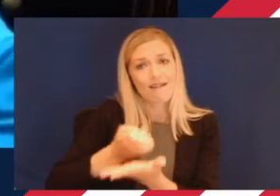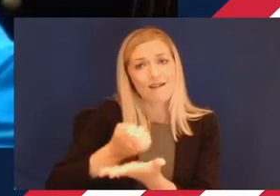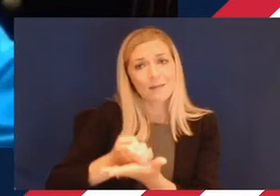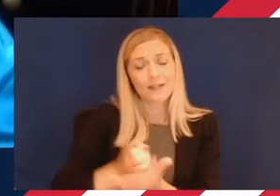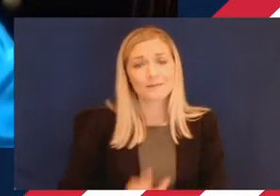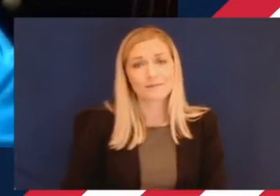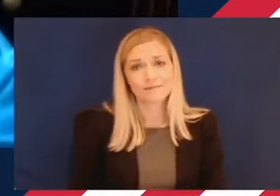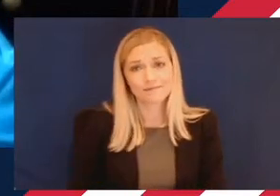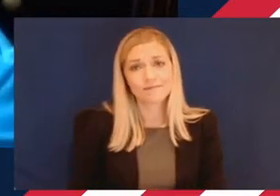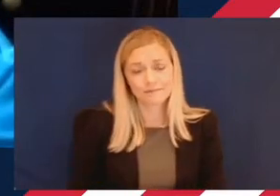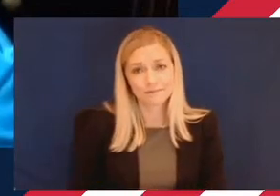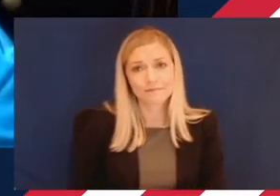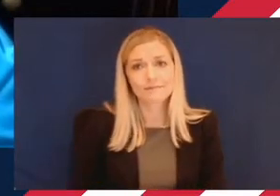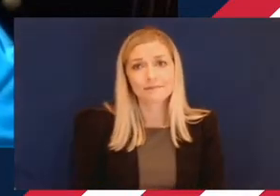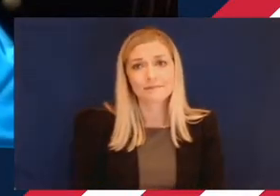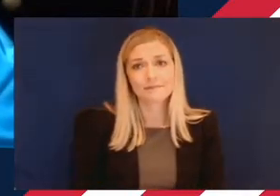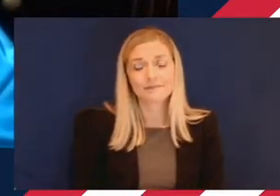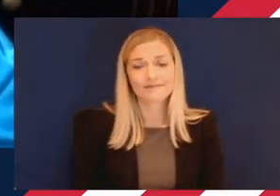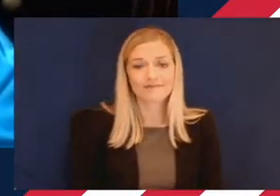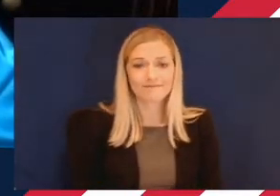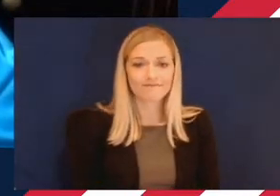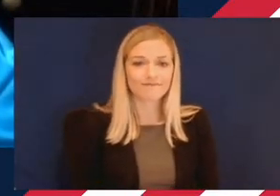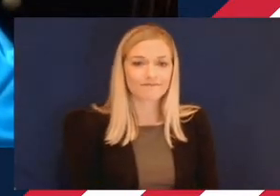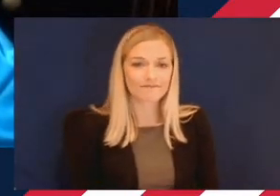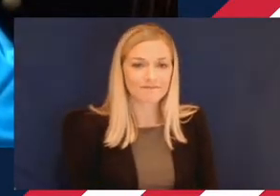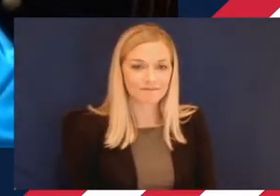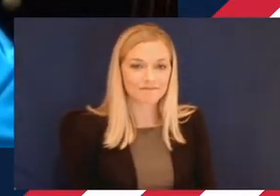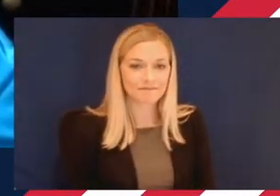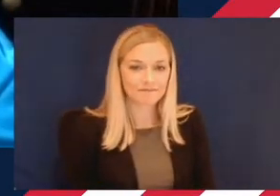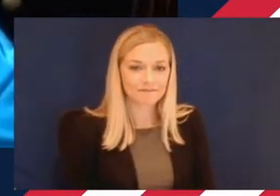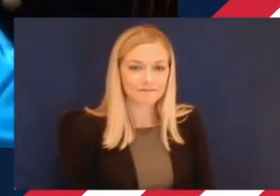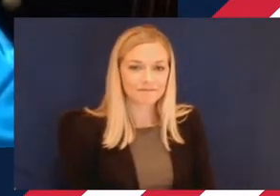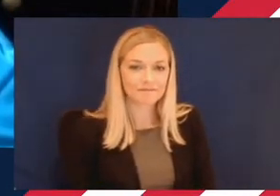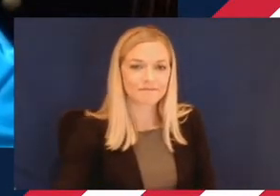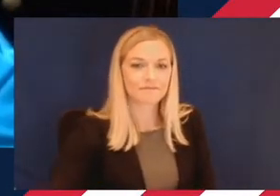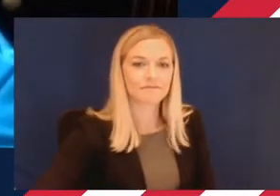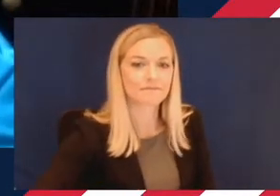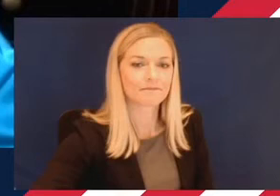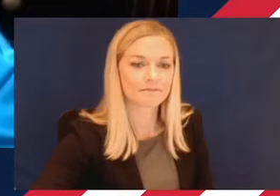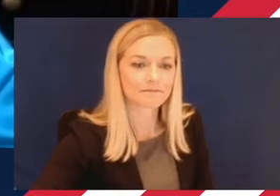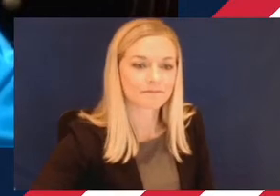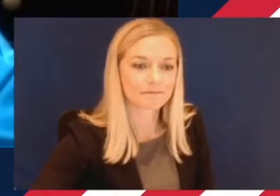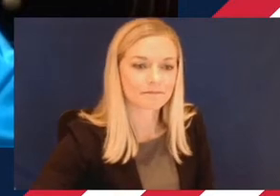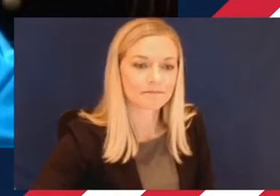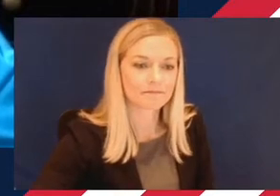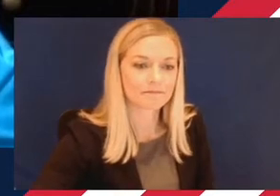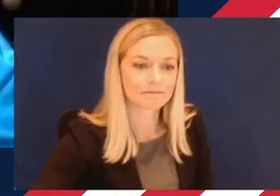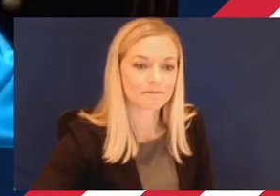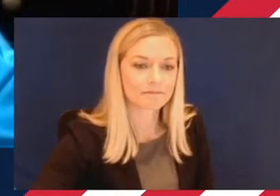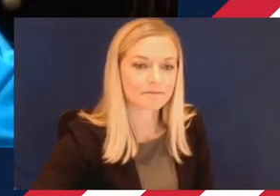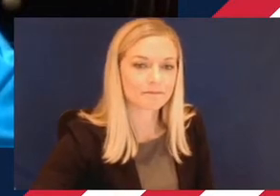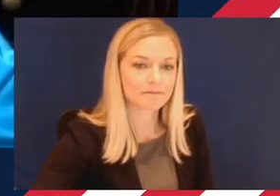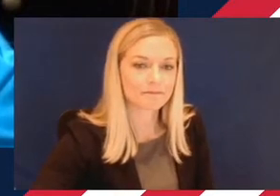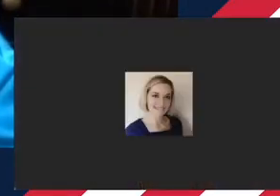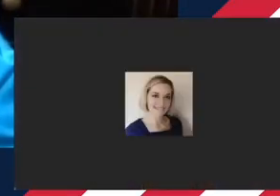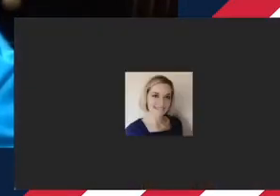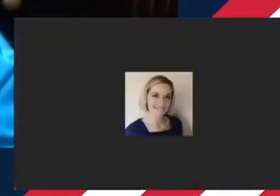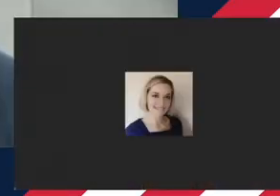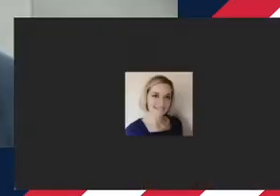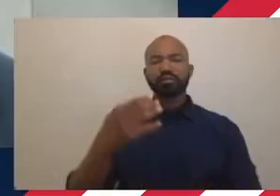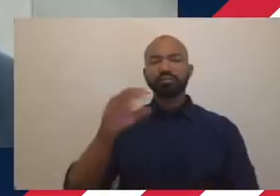Thank you very much. To get us started, I will recognize Mr. Orton, who has a question.